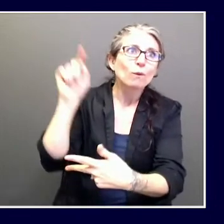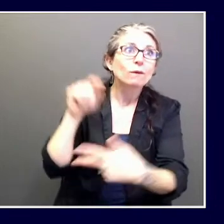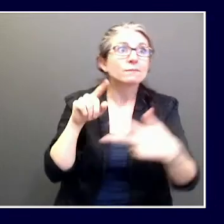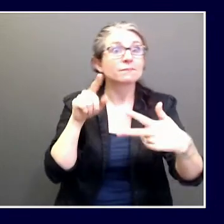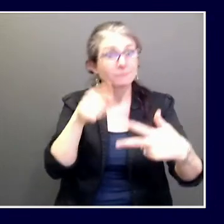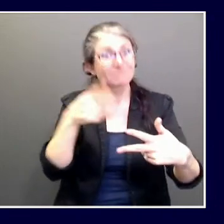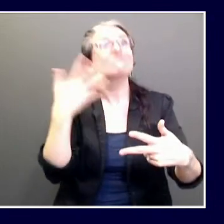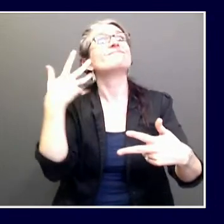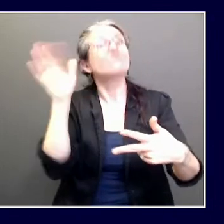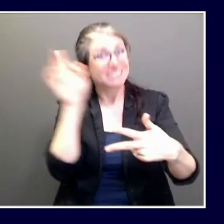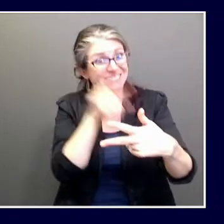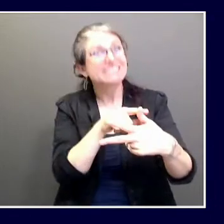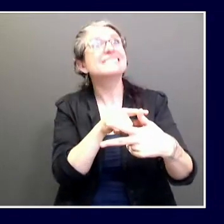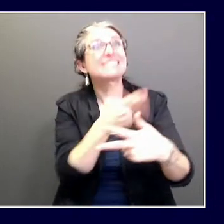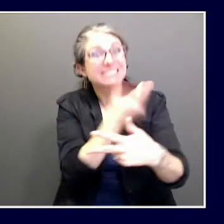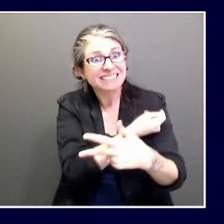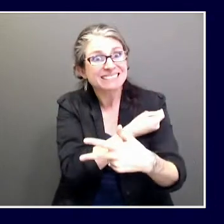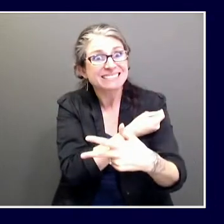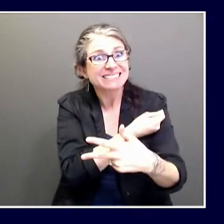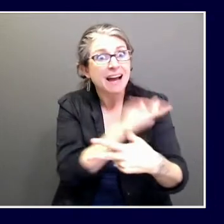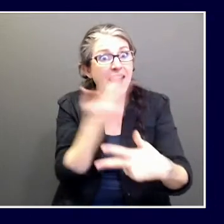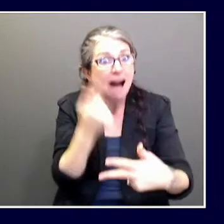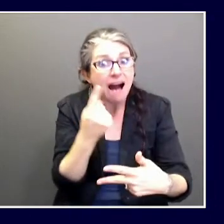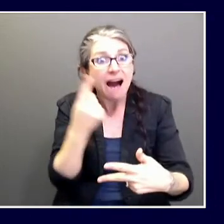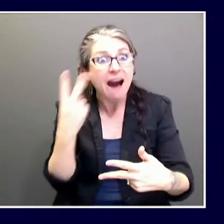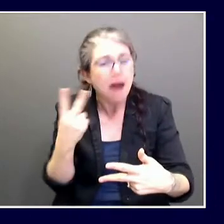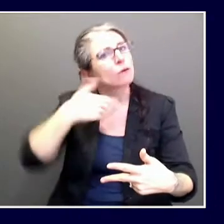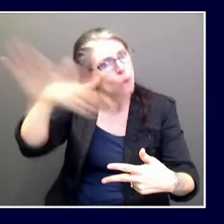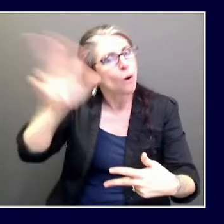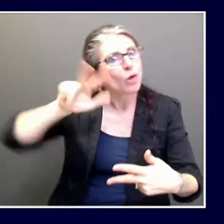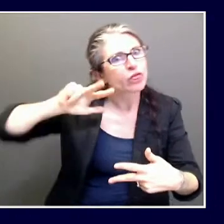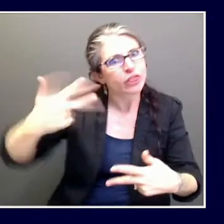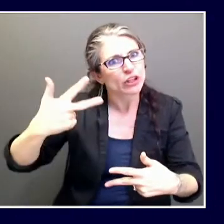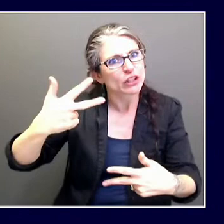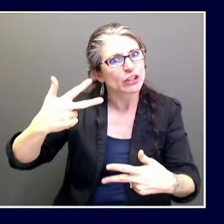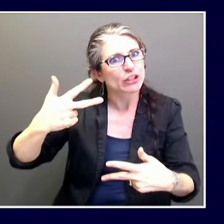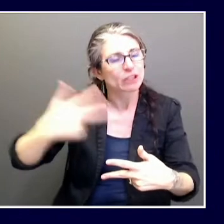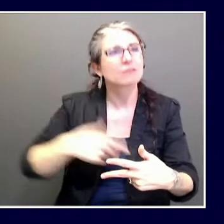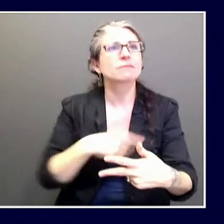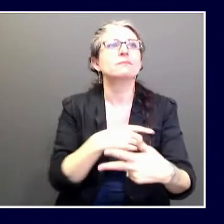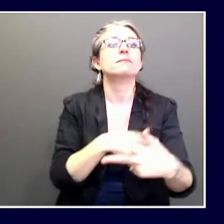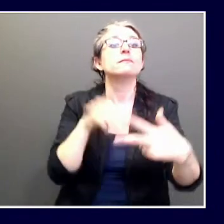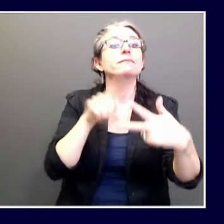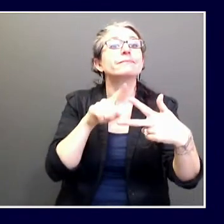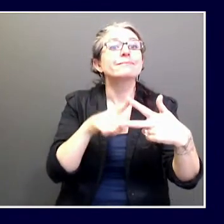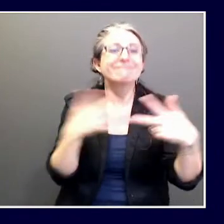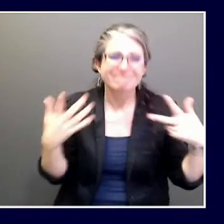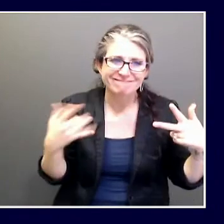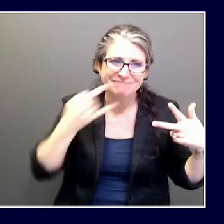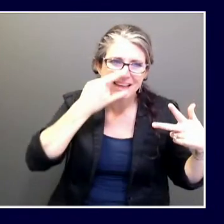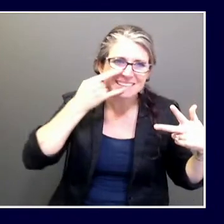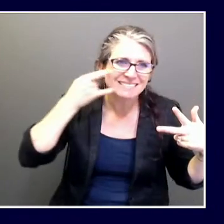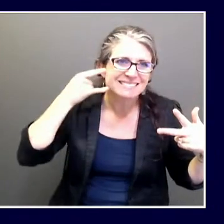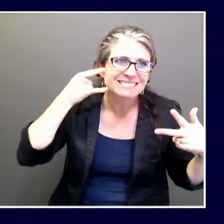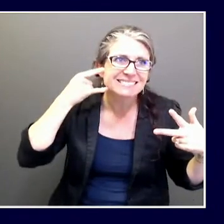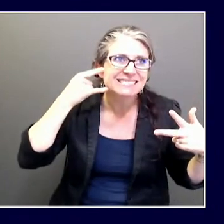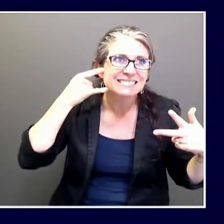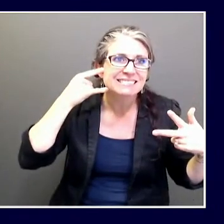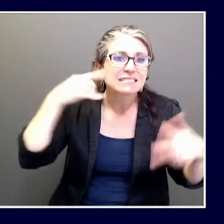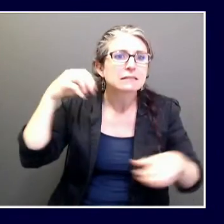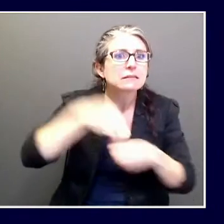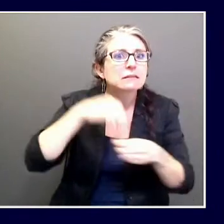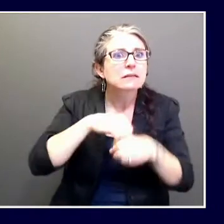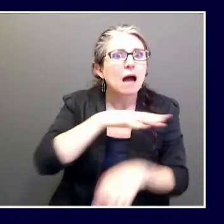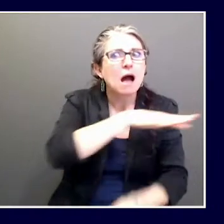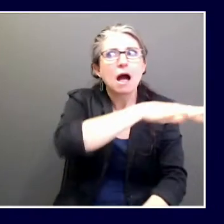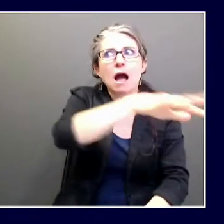booster. And third, this is a great time to be wearing a mask indoors, particularly in public settings. The value